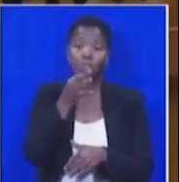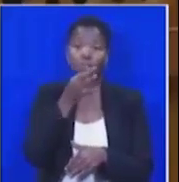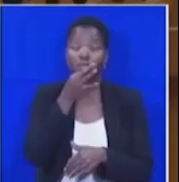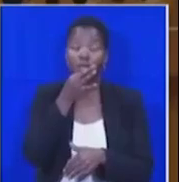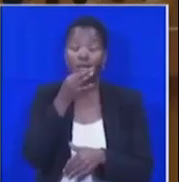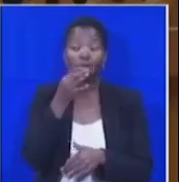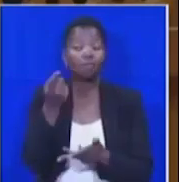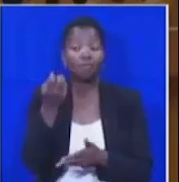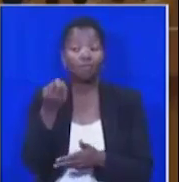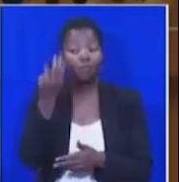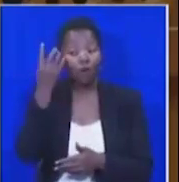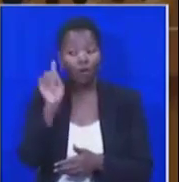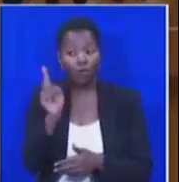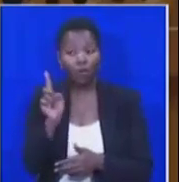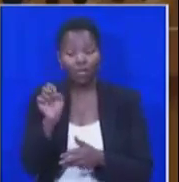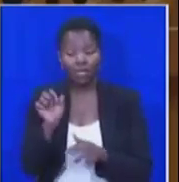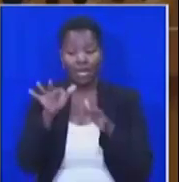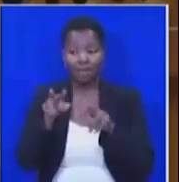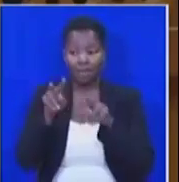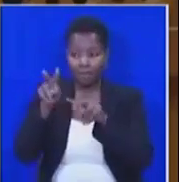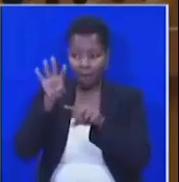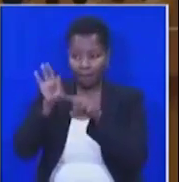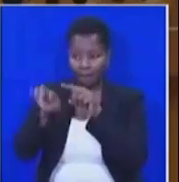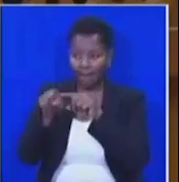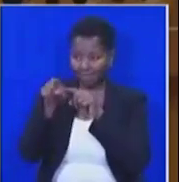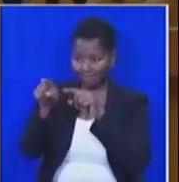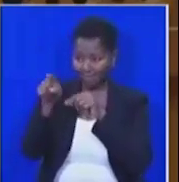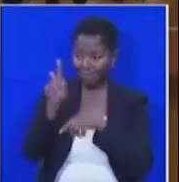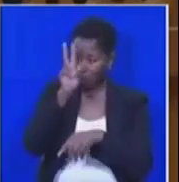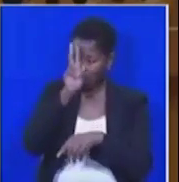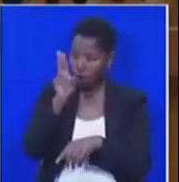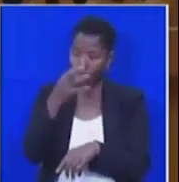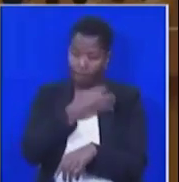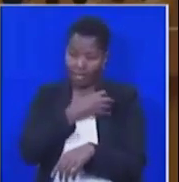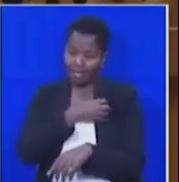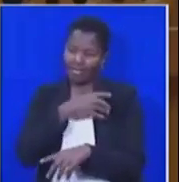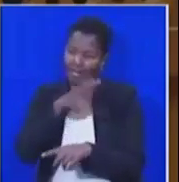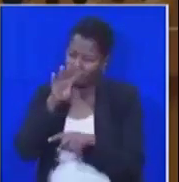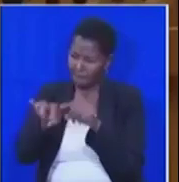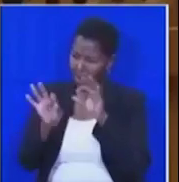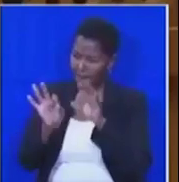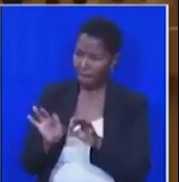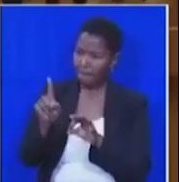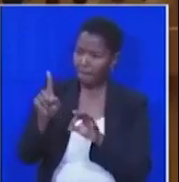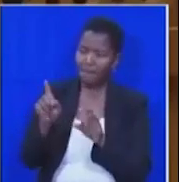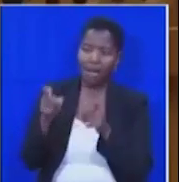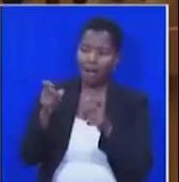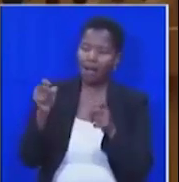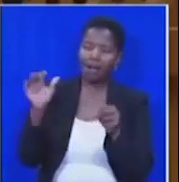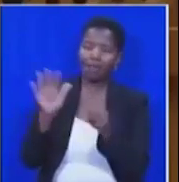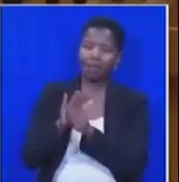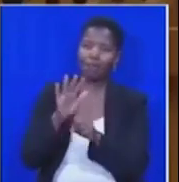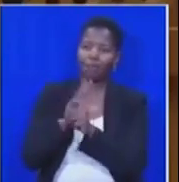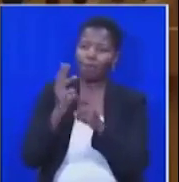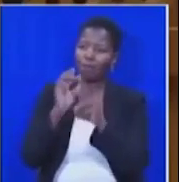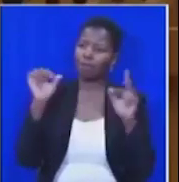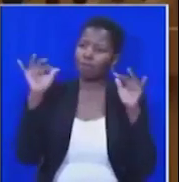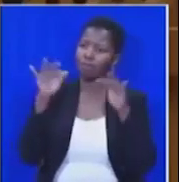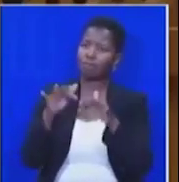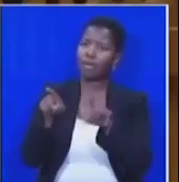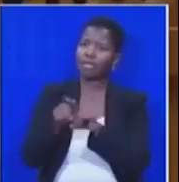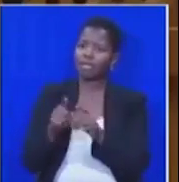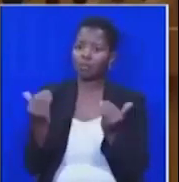President Mbeki was right to sack this man, yet you don't have the guts to do the same thing, despite his constitutional violations. That's why you all look